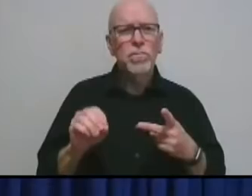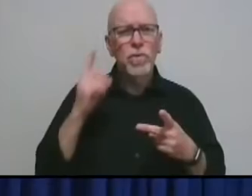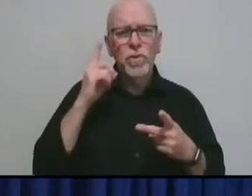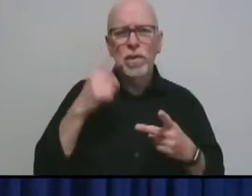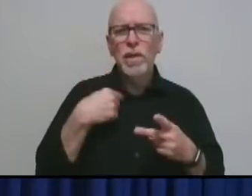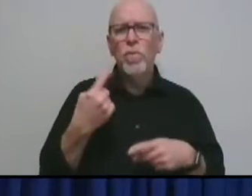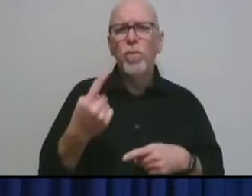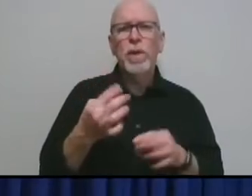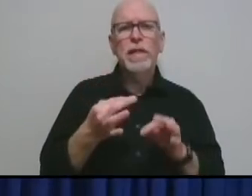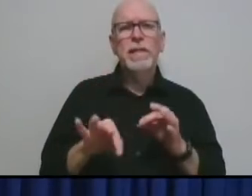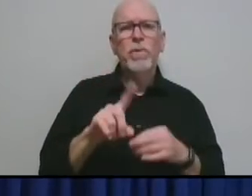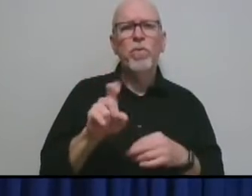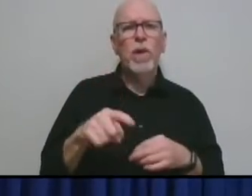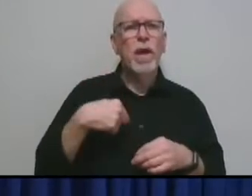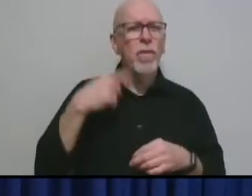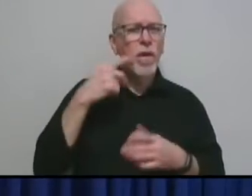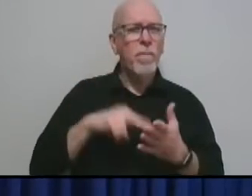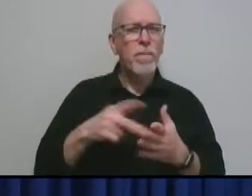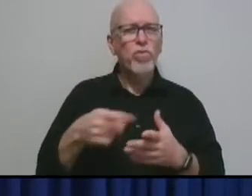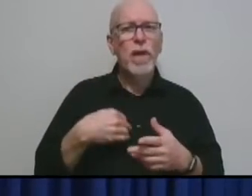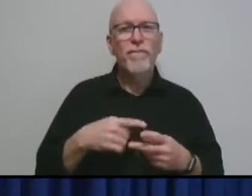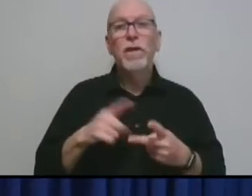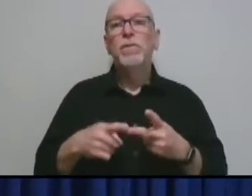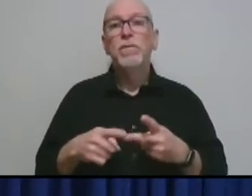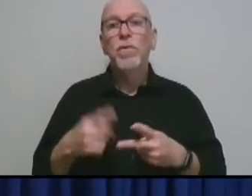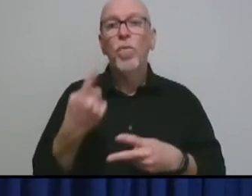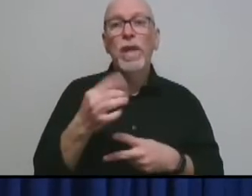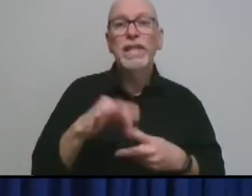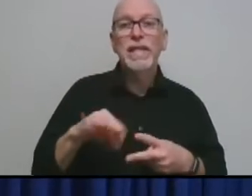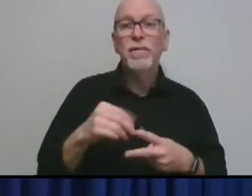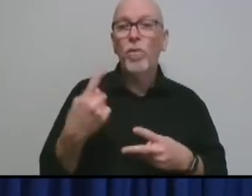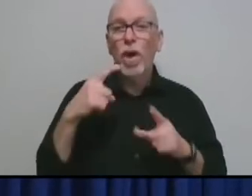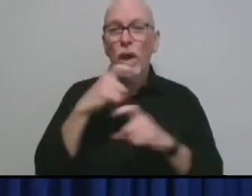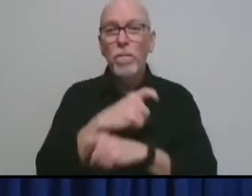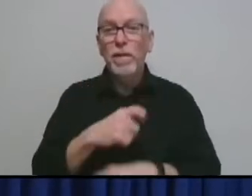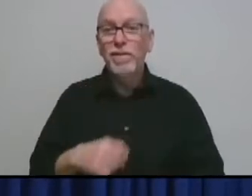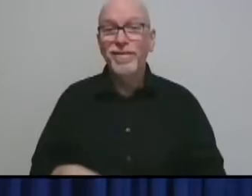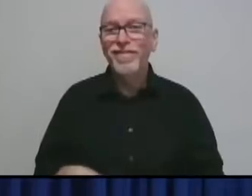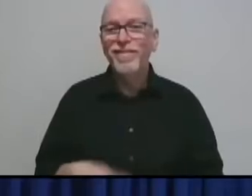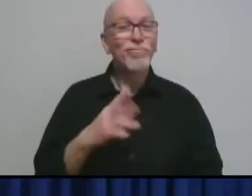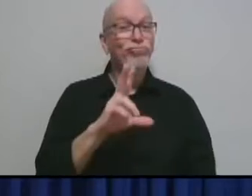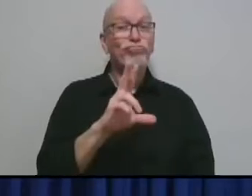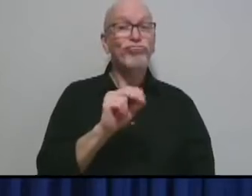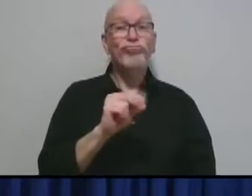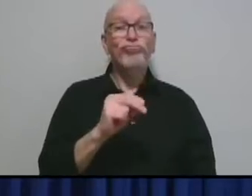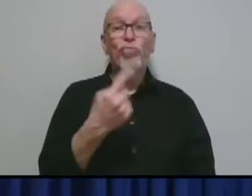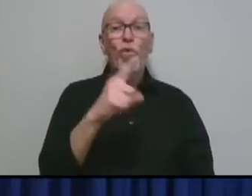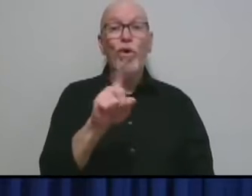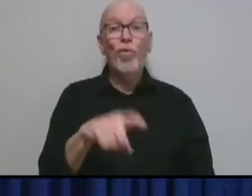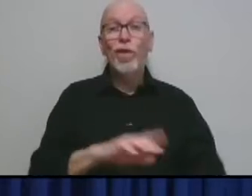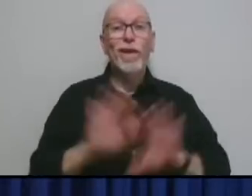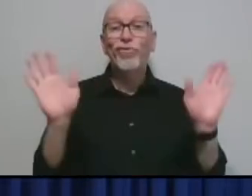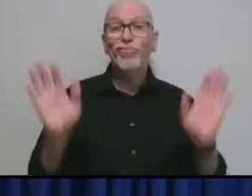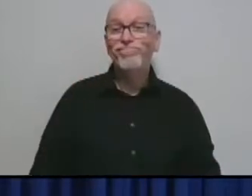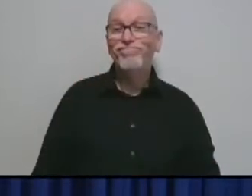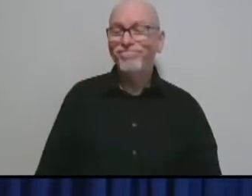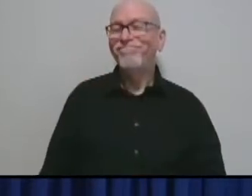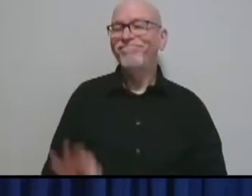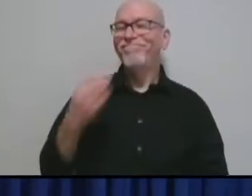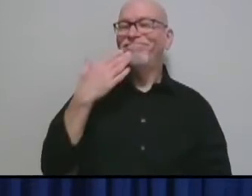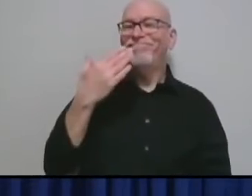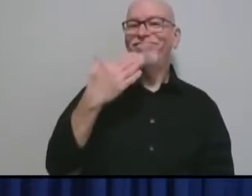simple question. I thought that meant you had one simple and one difficult. No, that was just the one today. Thanks, okay, Governor. thanks, Brandon. Okay,